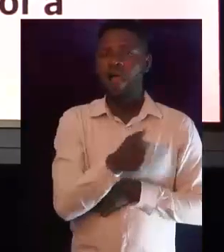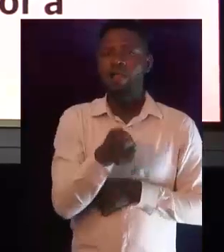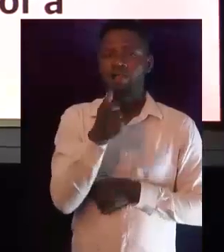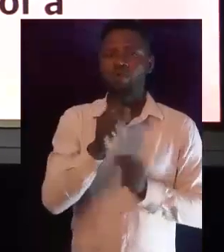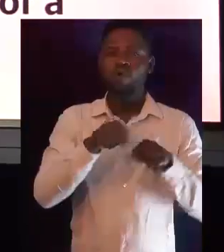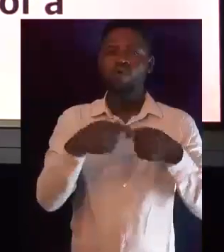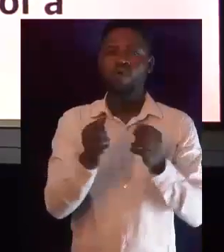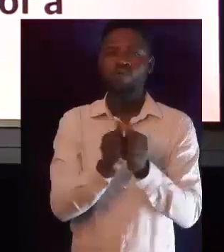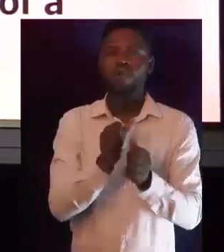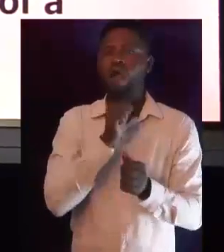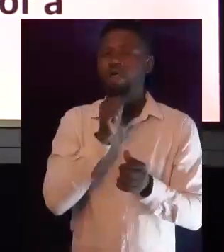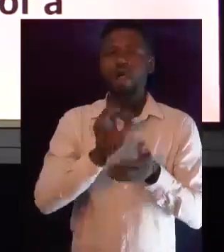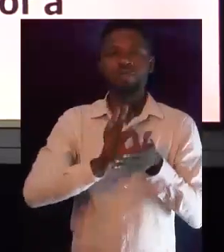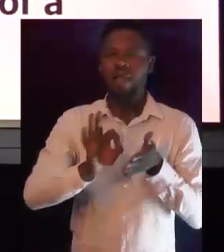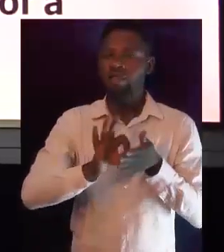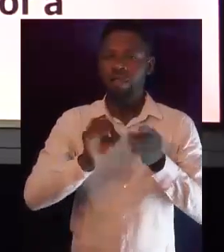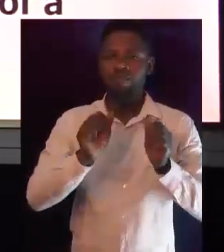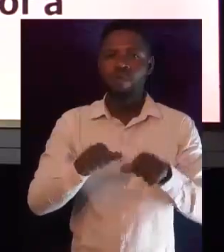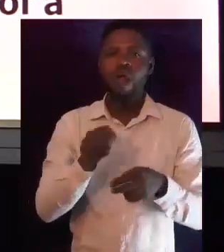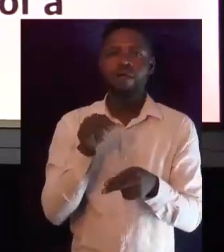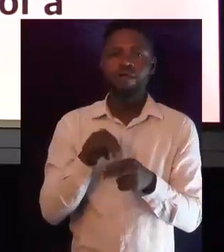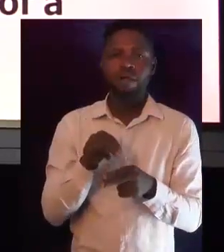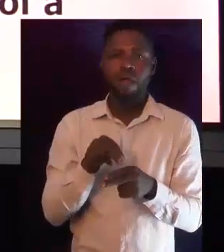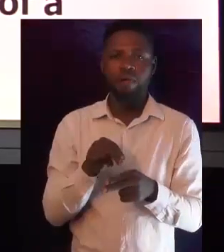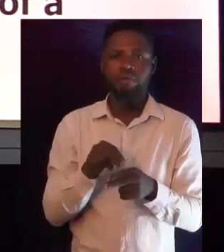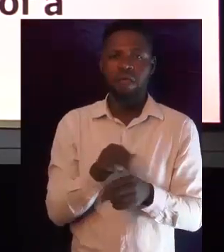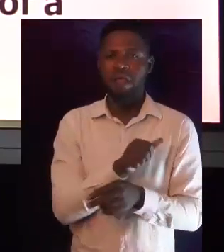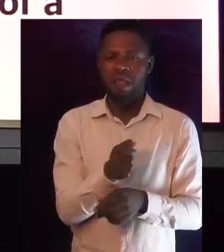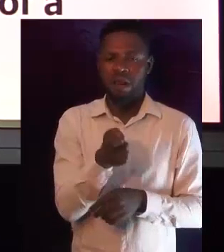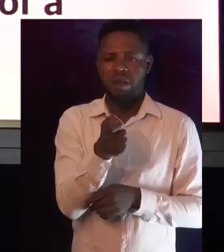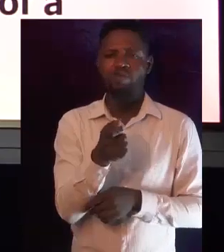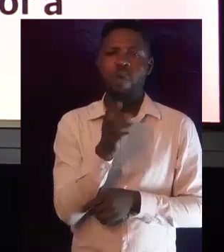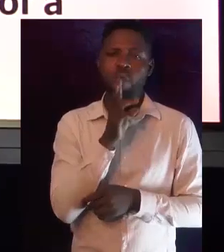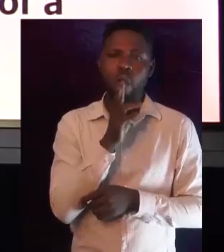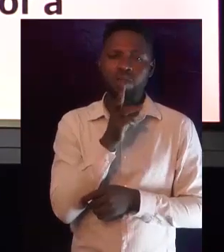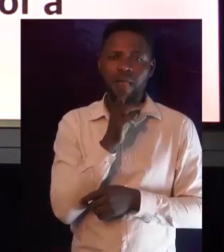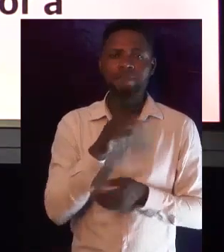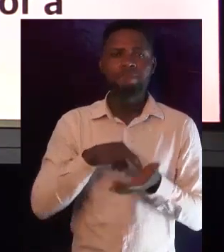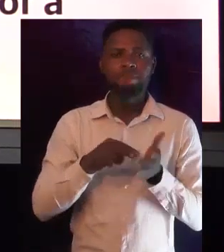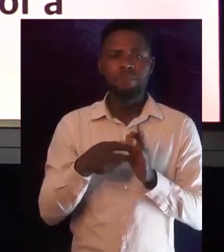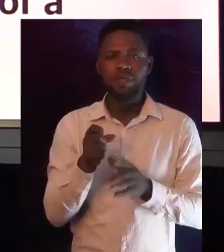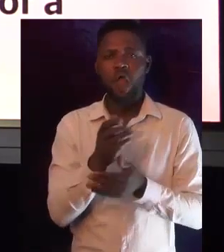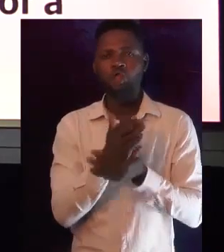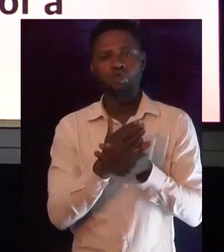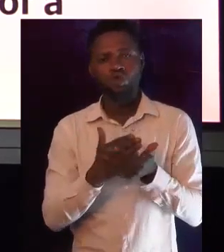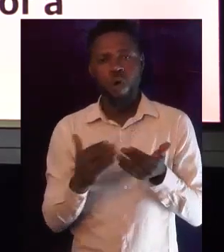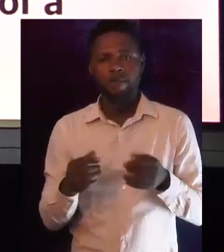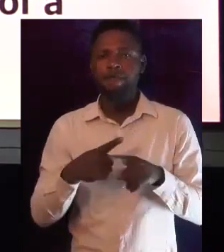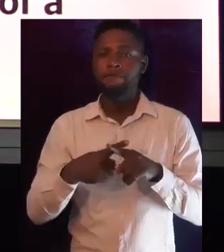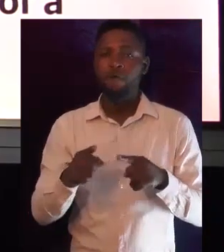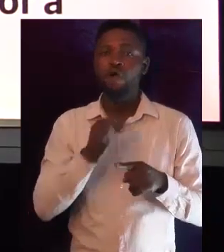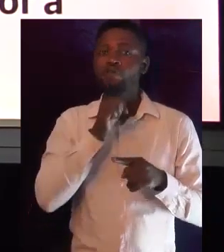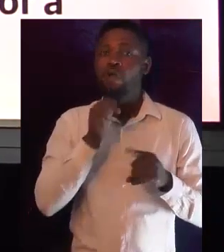little goes with uncountable nouns. A little water means